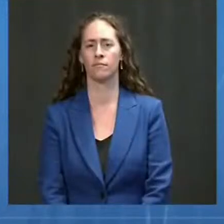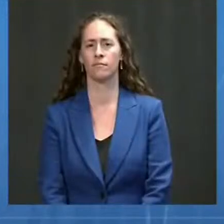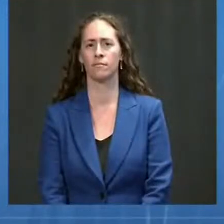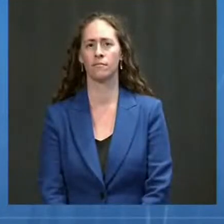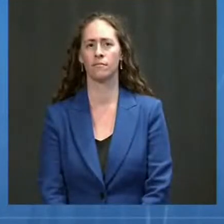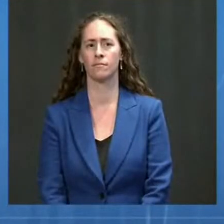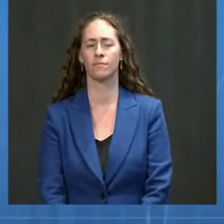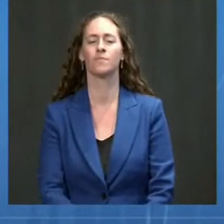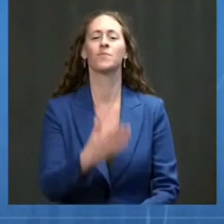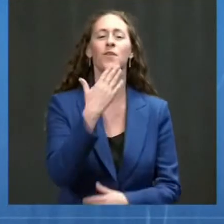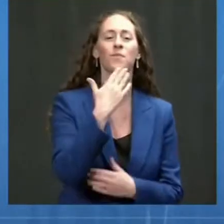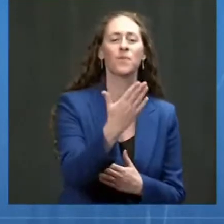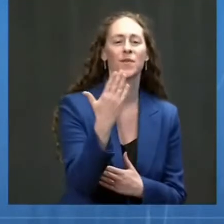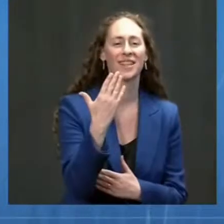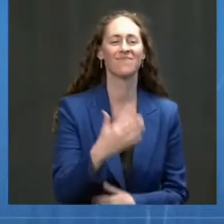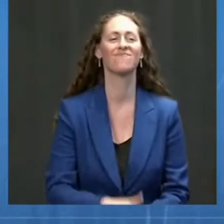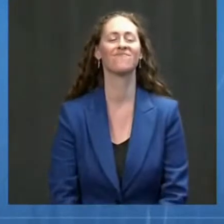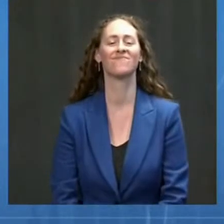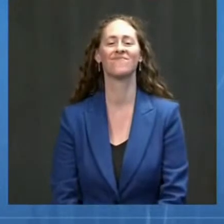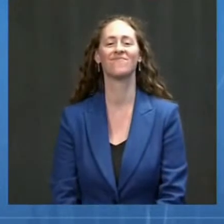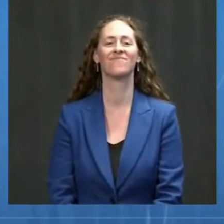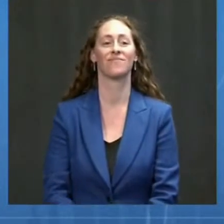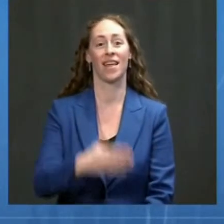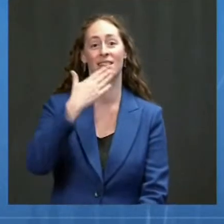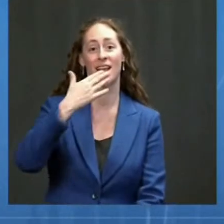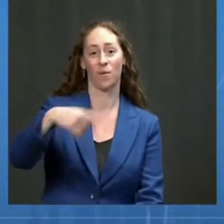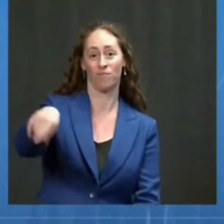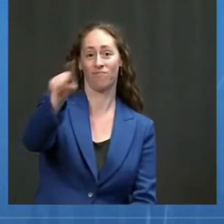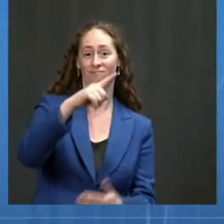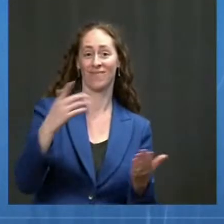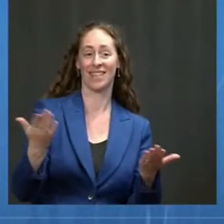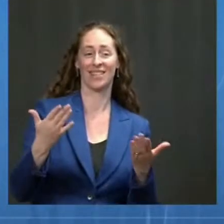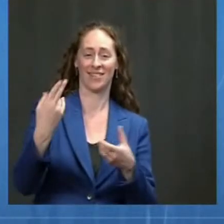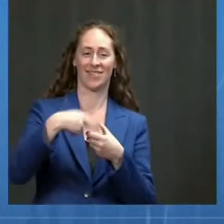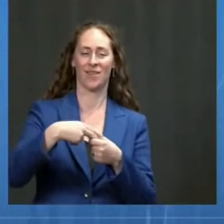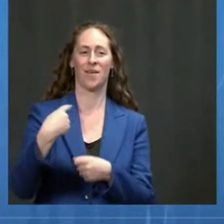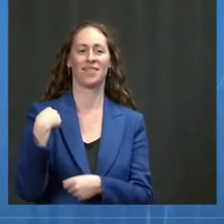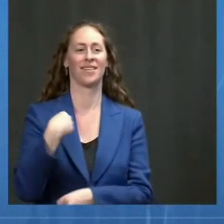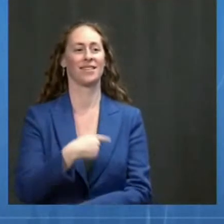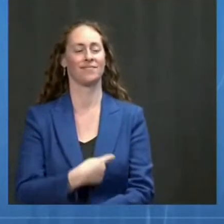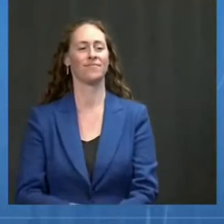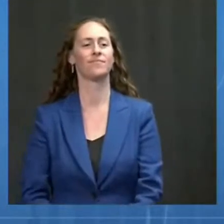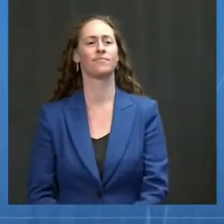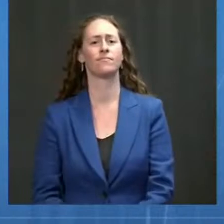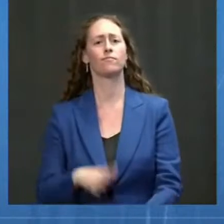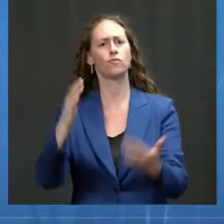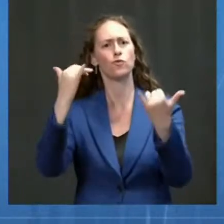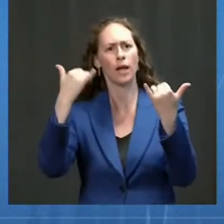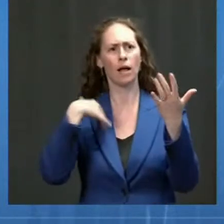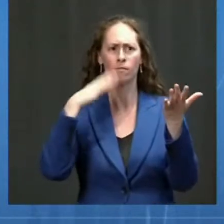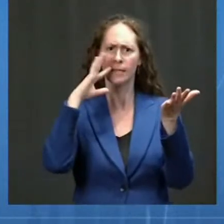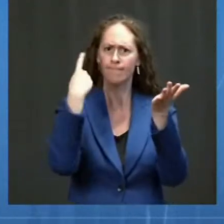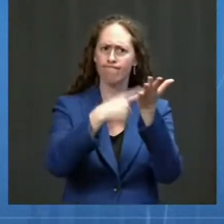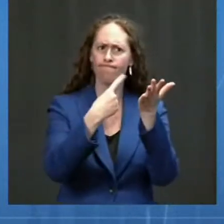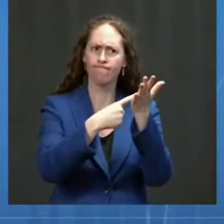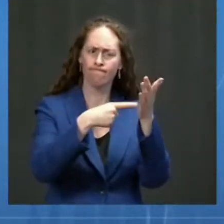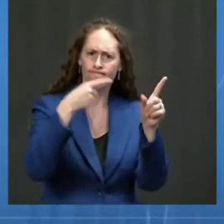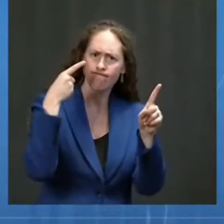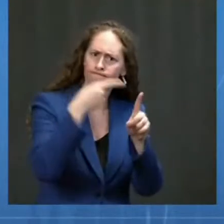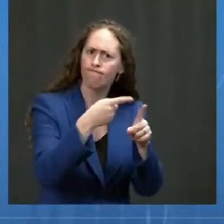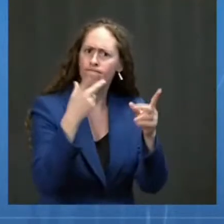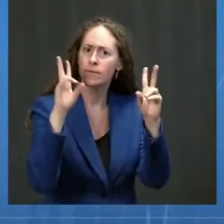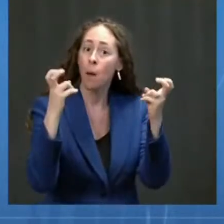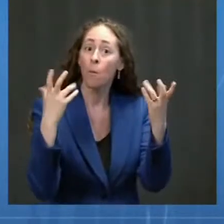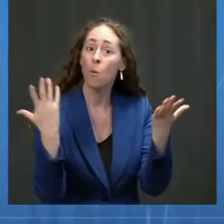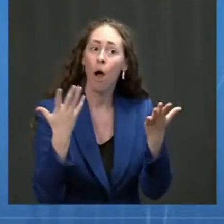Good morning, and thank you for joining us. Today, the main topic of our briefing is our plan for booster shots.